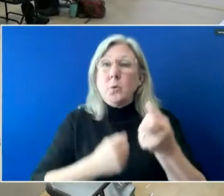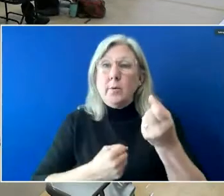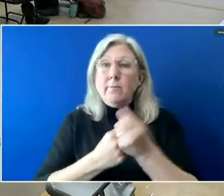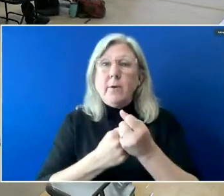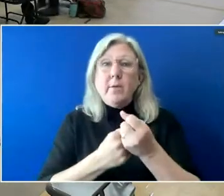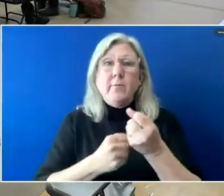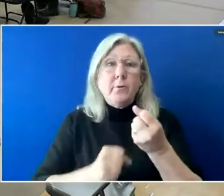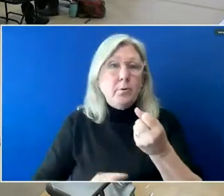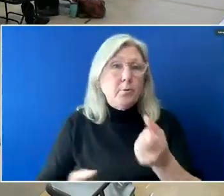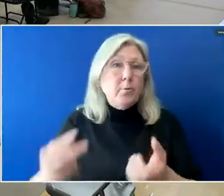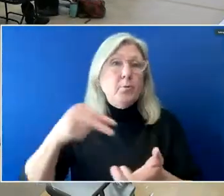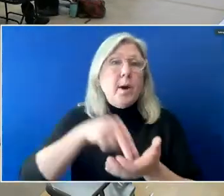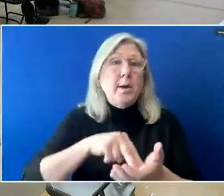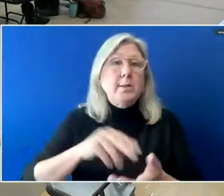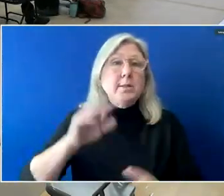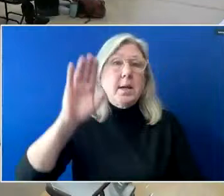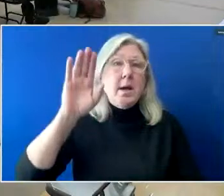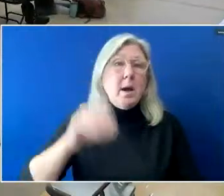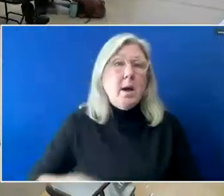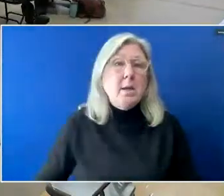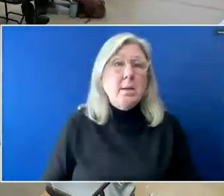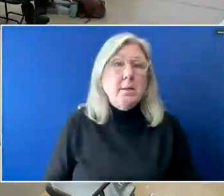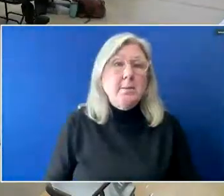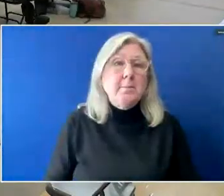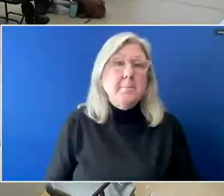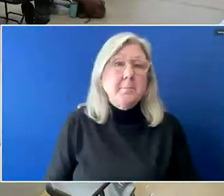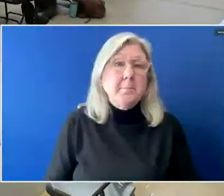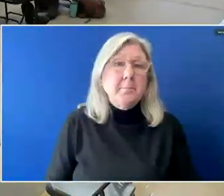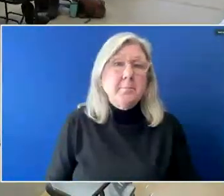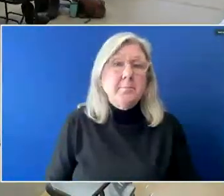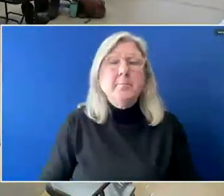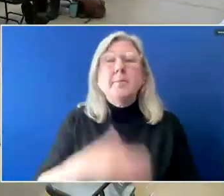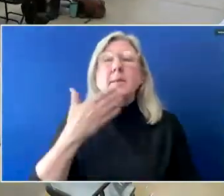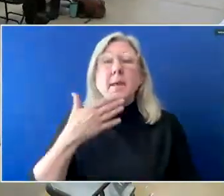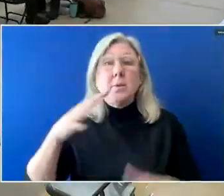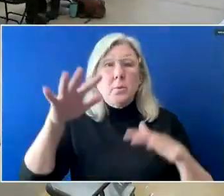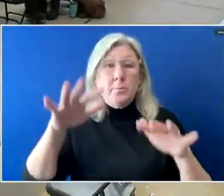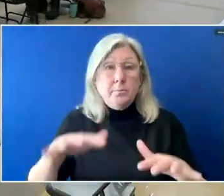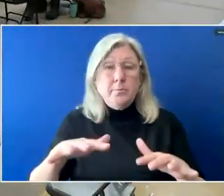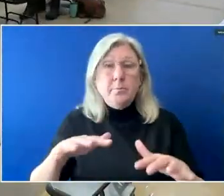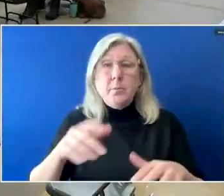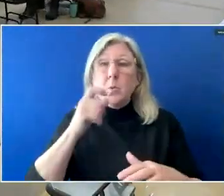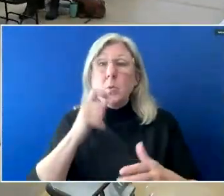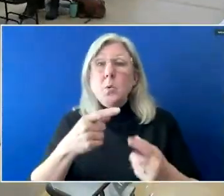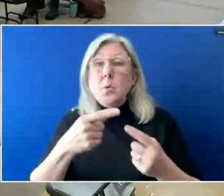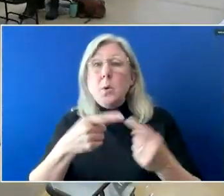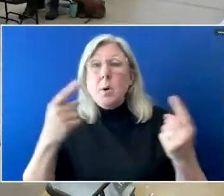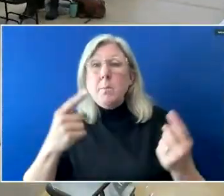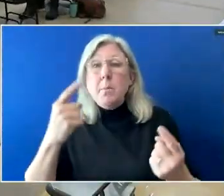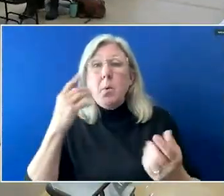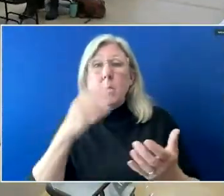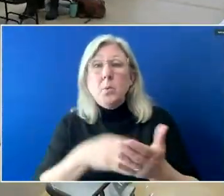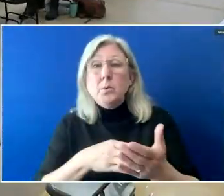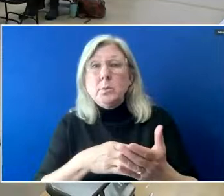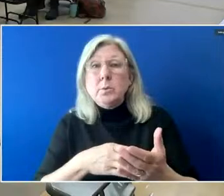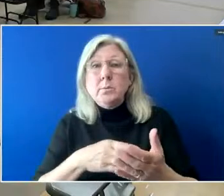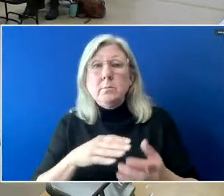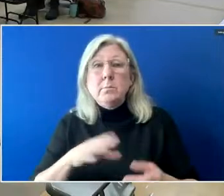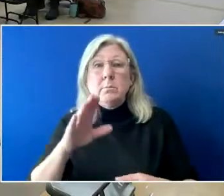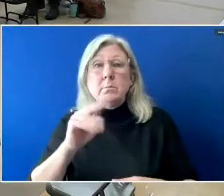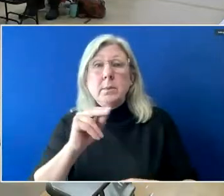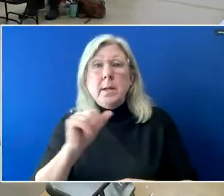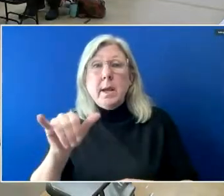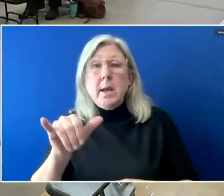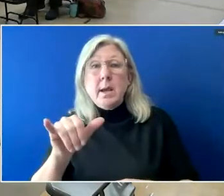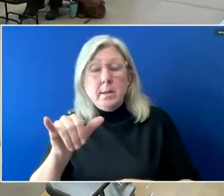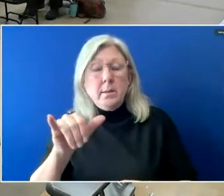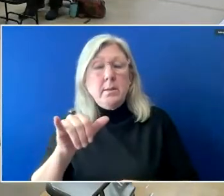say I I thank you you can be seated all those opposed please rise and say Nay n the